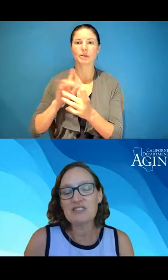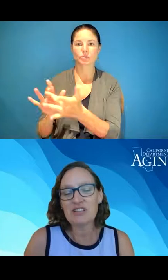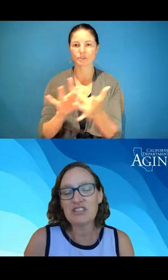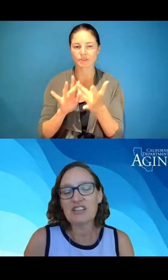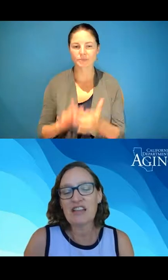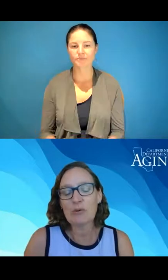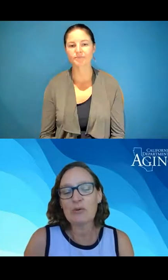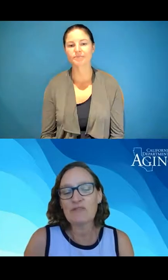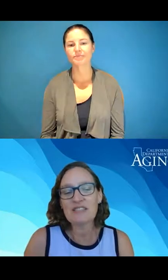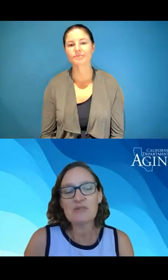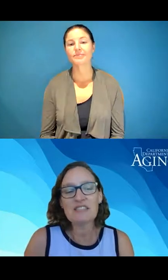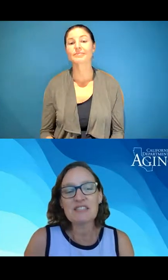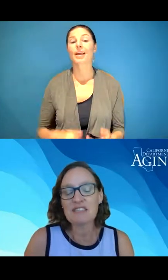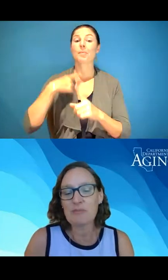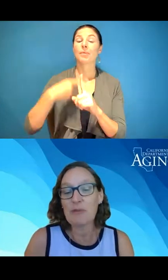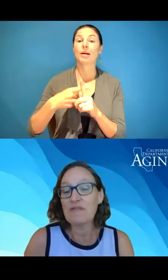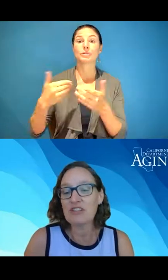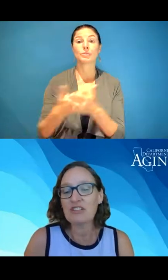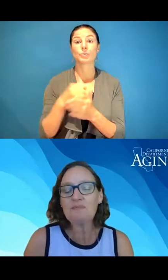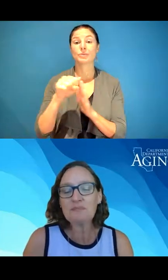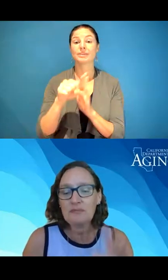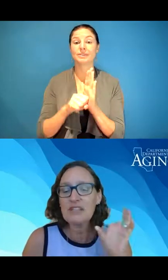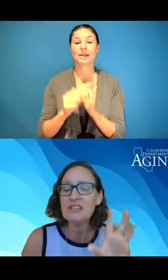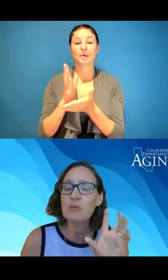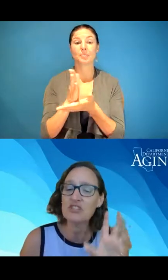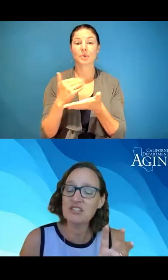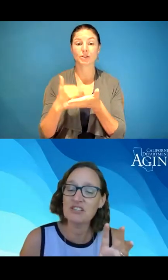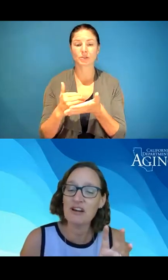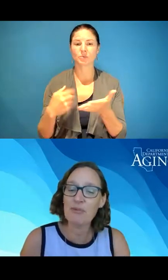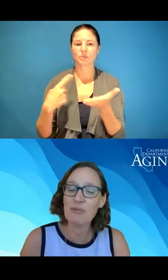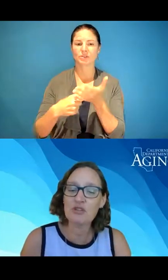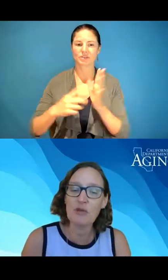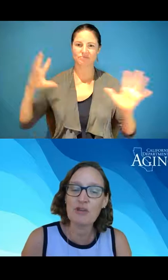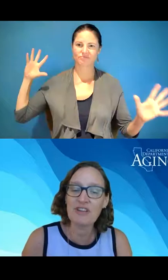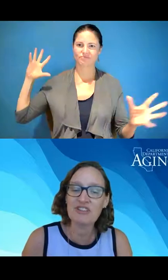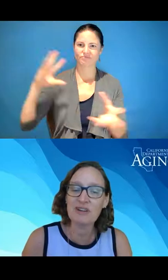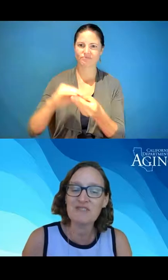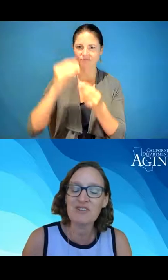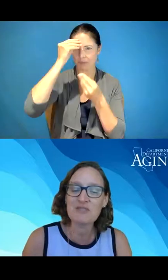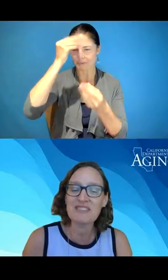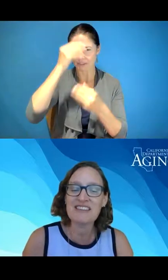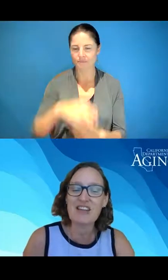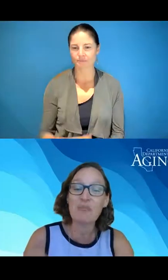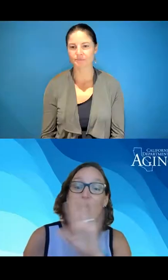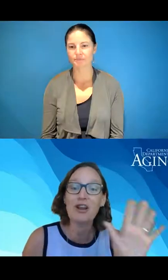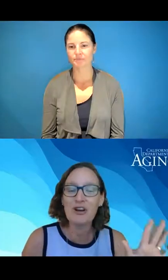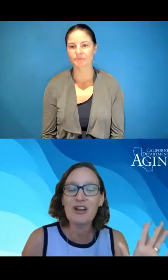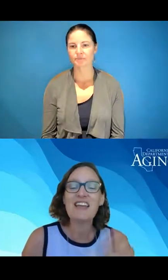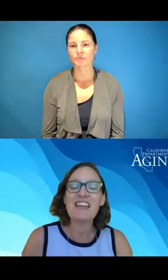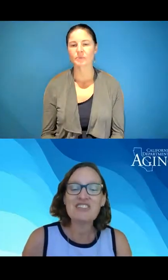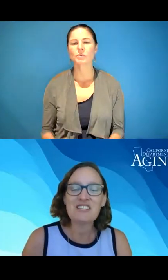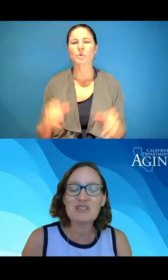and strategic and equitable investments. It's Department of Aging. Today, we're just going to talk about Department of Aging budget investments and not the